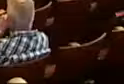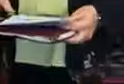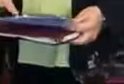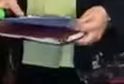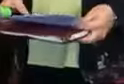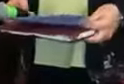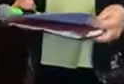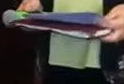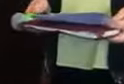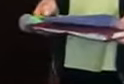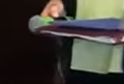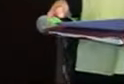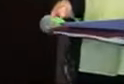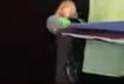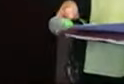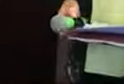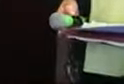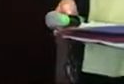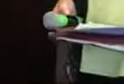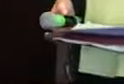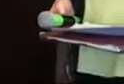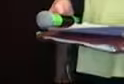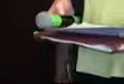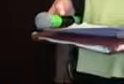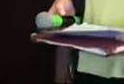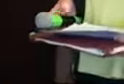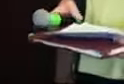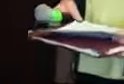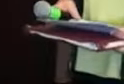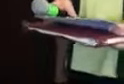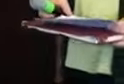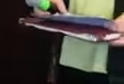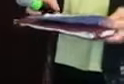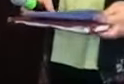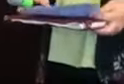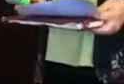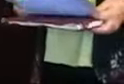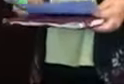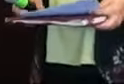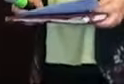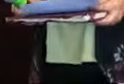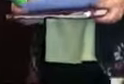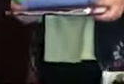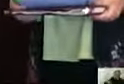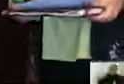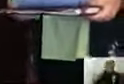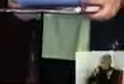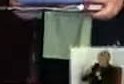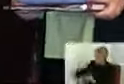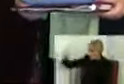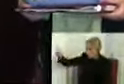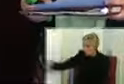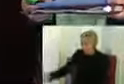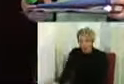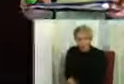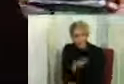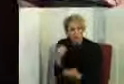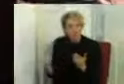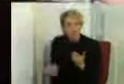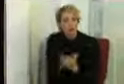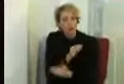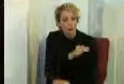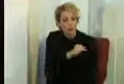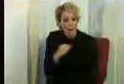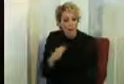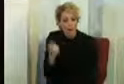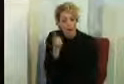Before we go into our sacred text, we have the great honor of being able to welcome new members into our congregation this morning. Those folks